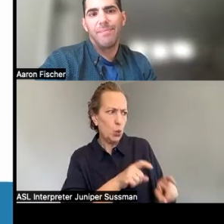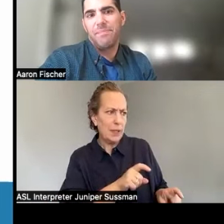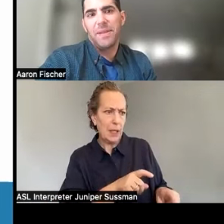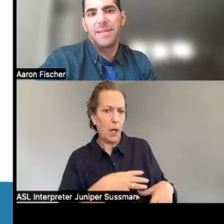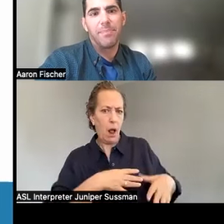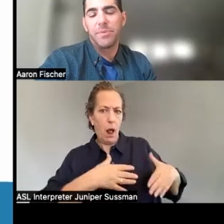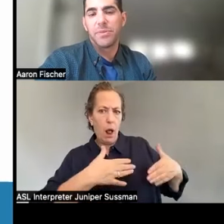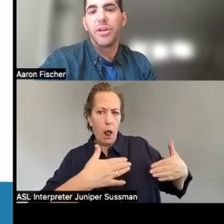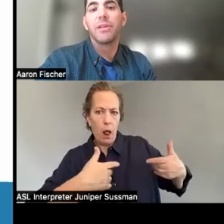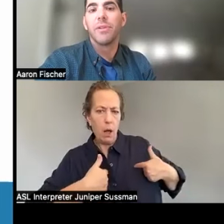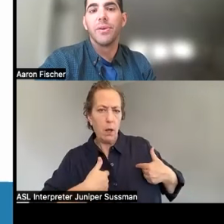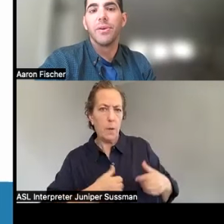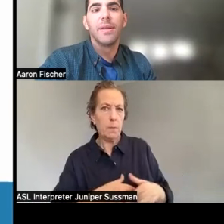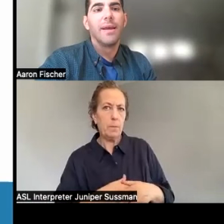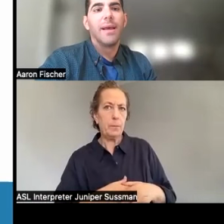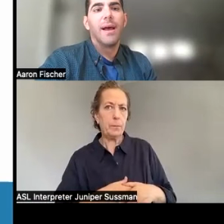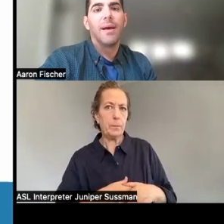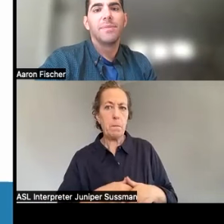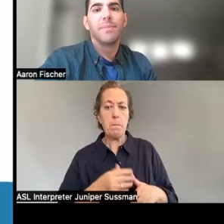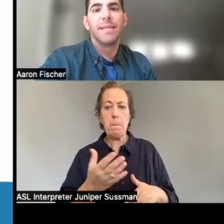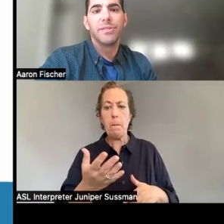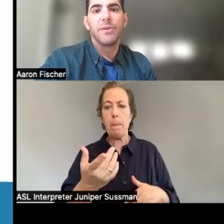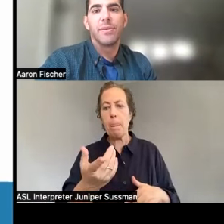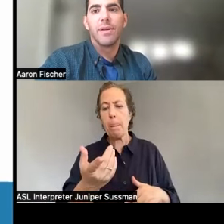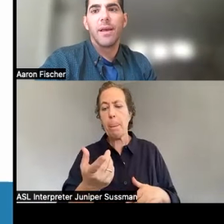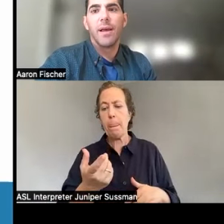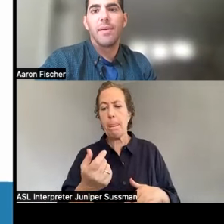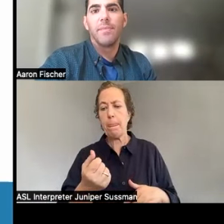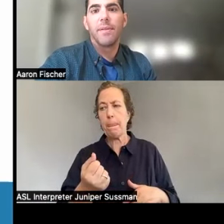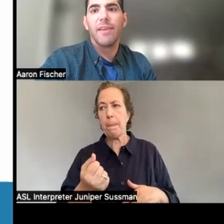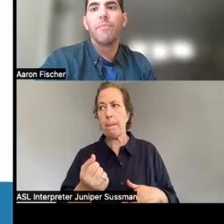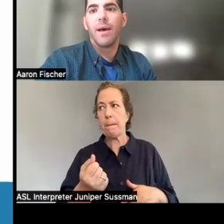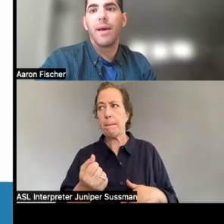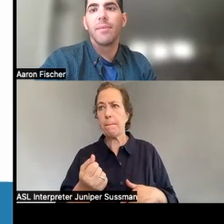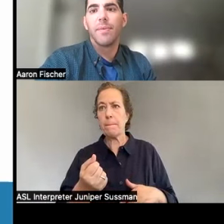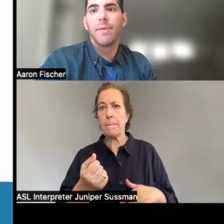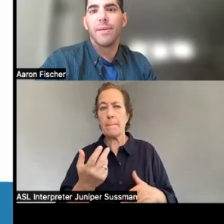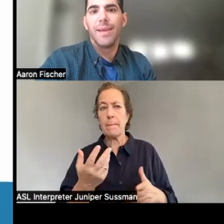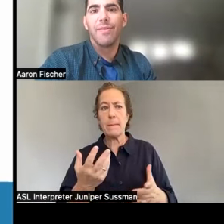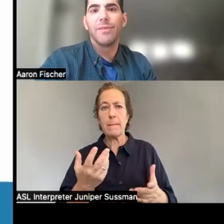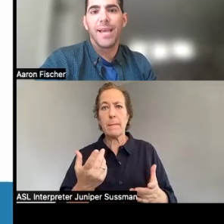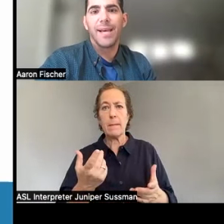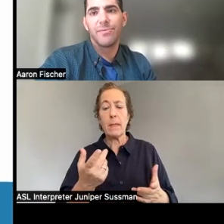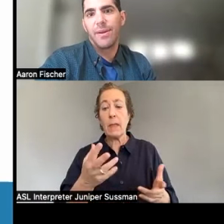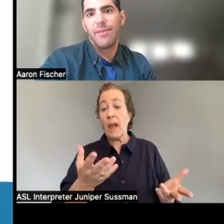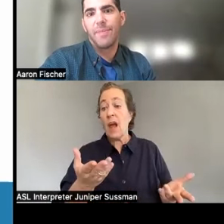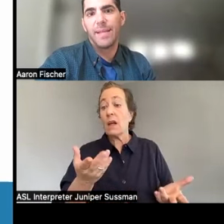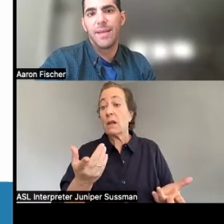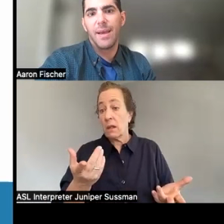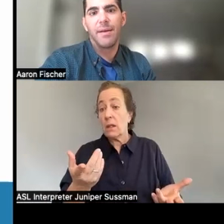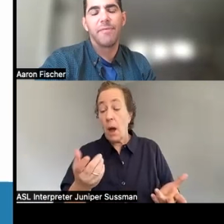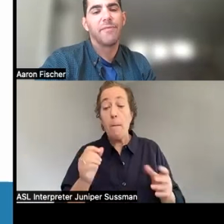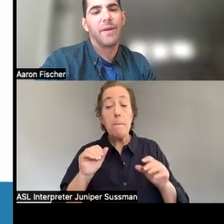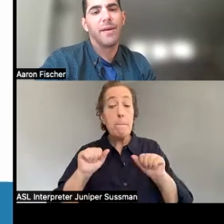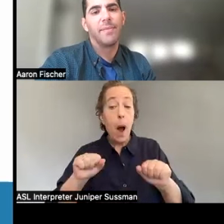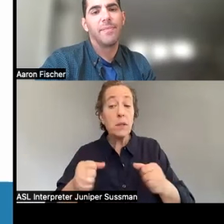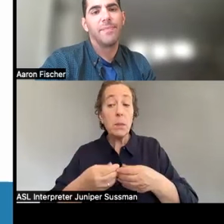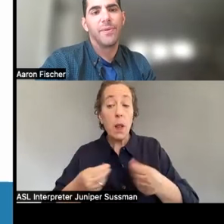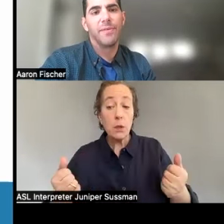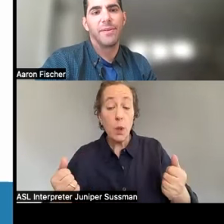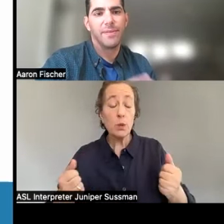That examples could include some additional leave beyond even though she has run of paid time off,